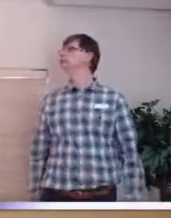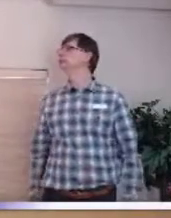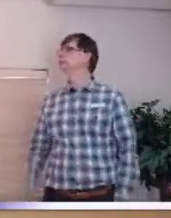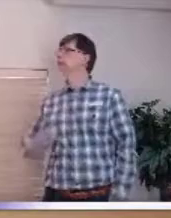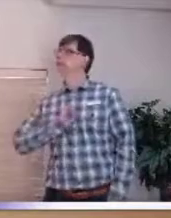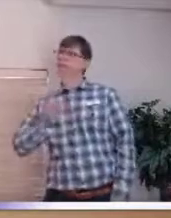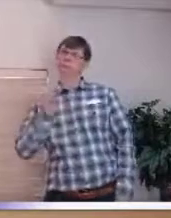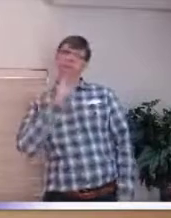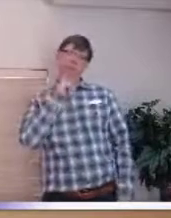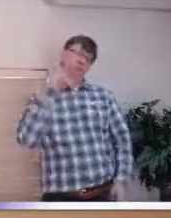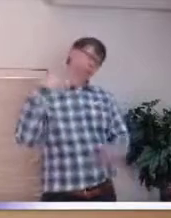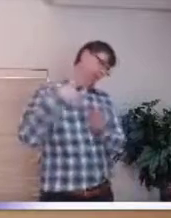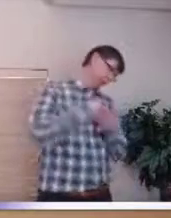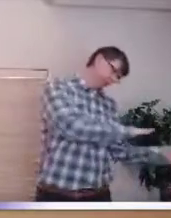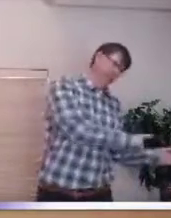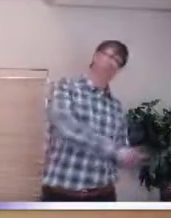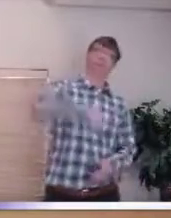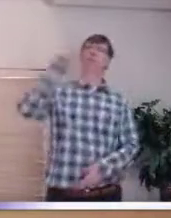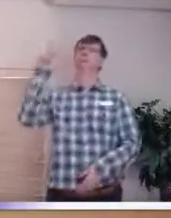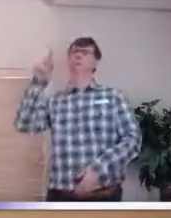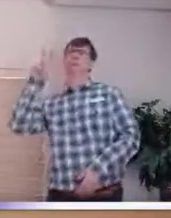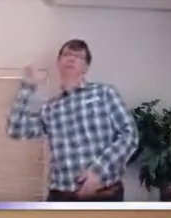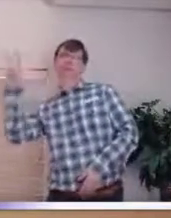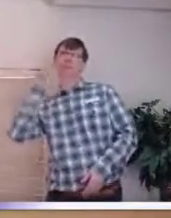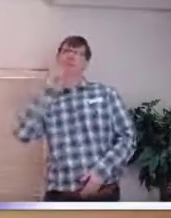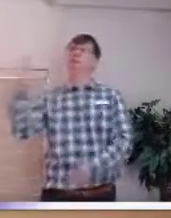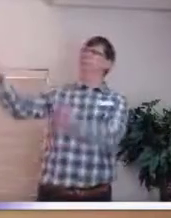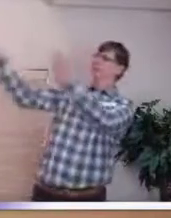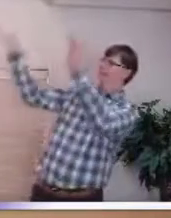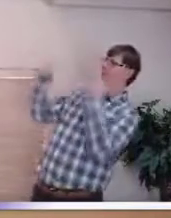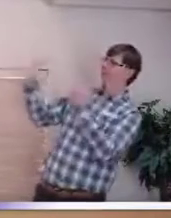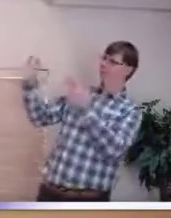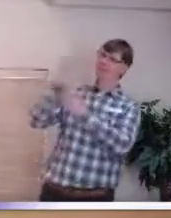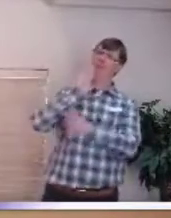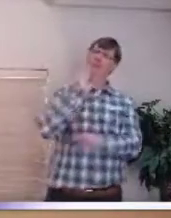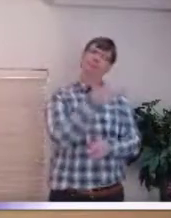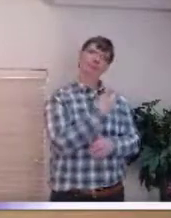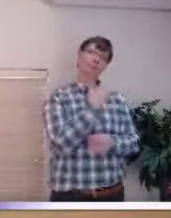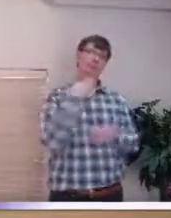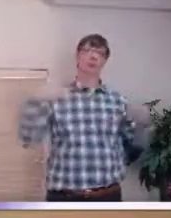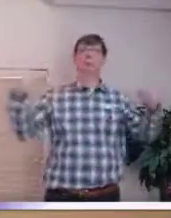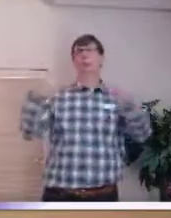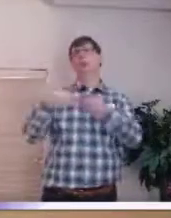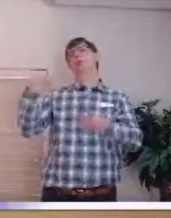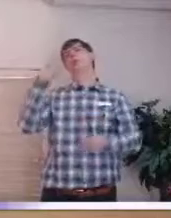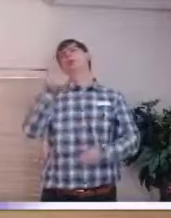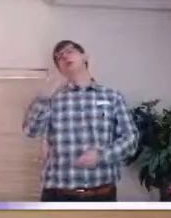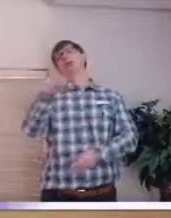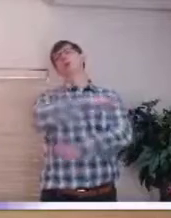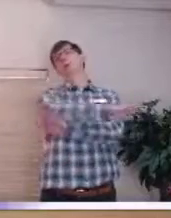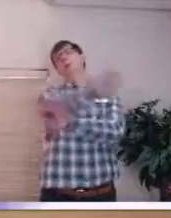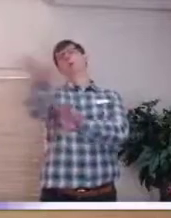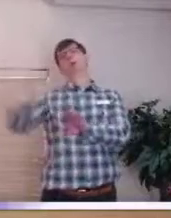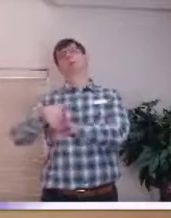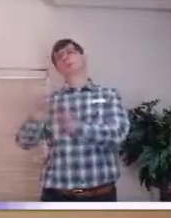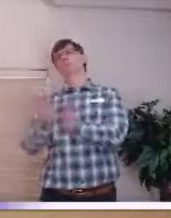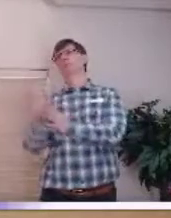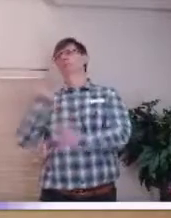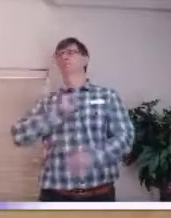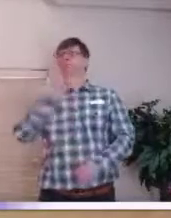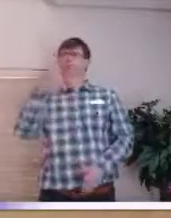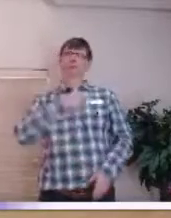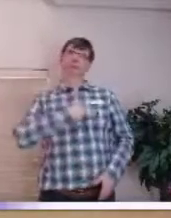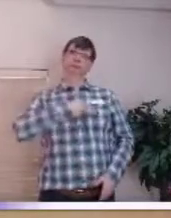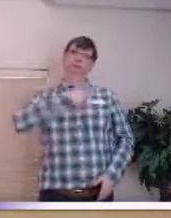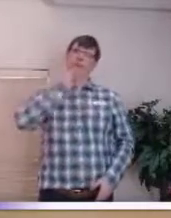I schlep from Las Vegas to come be with you all. Once a month, I schlep. And it's an honor, it's a joy.